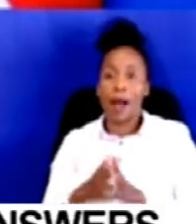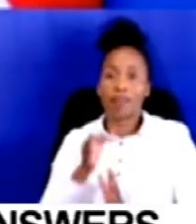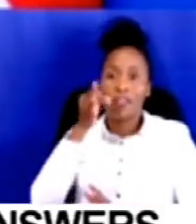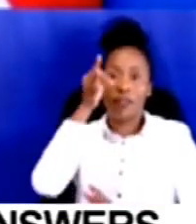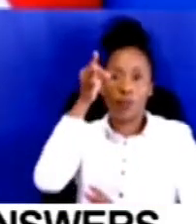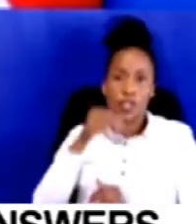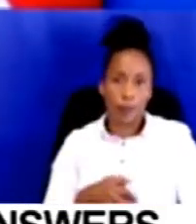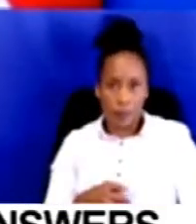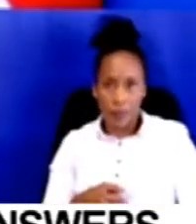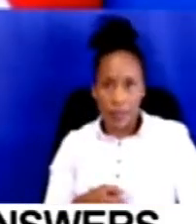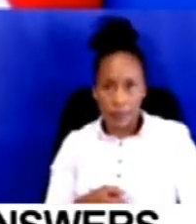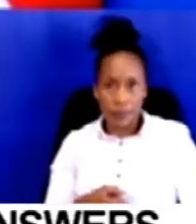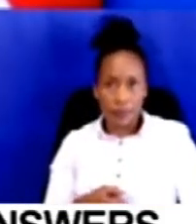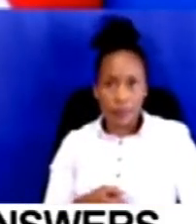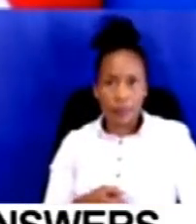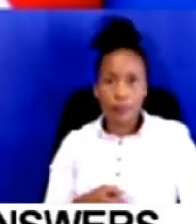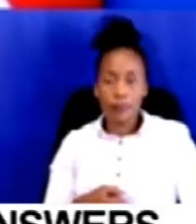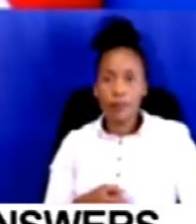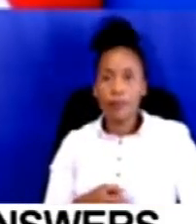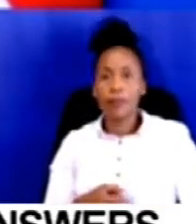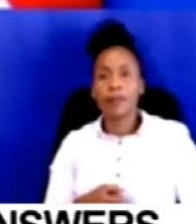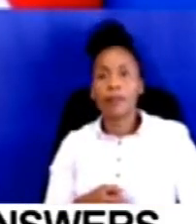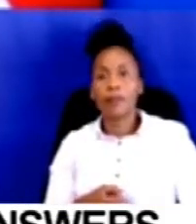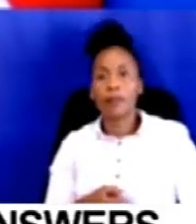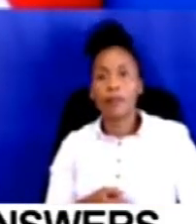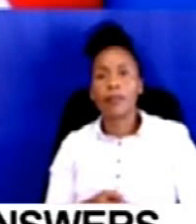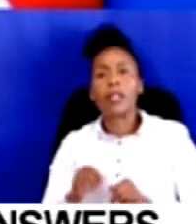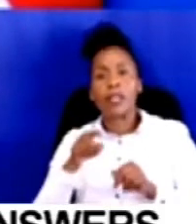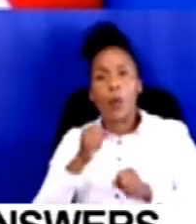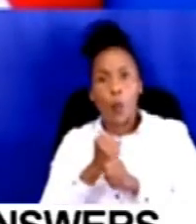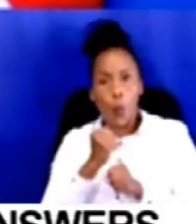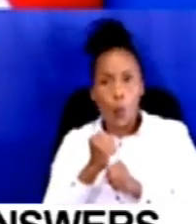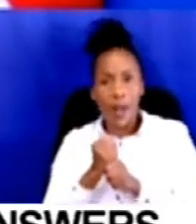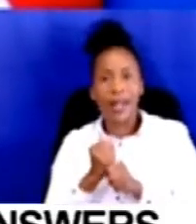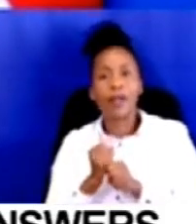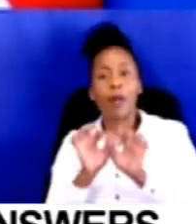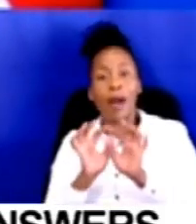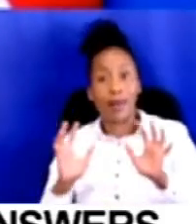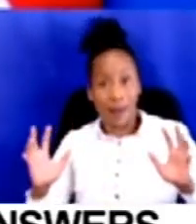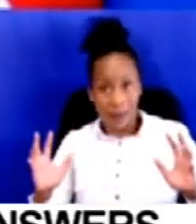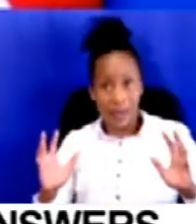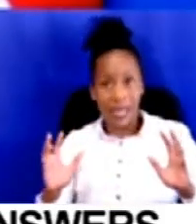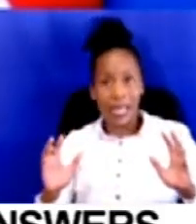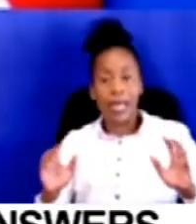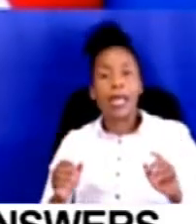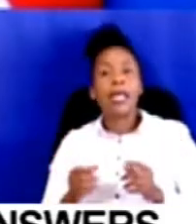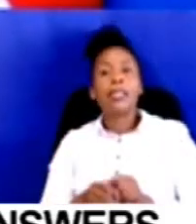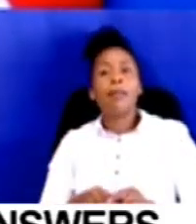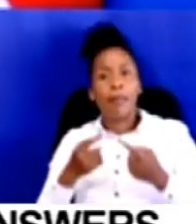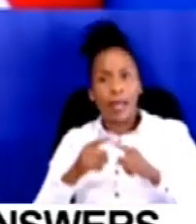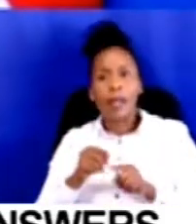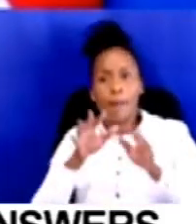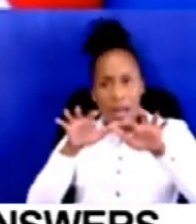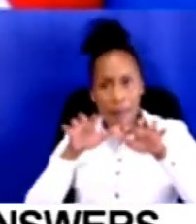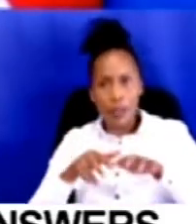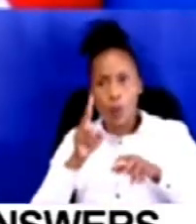Upon the conclusion of this work, this panel, Parliament will have the opportunity to engage with